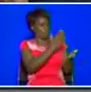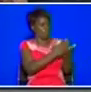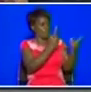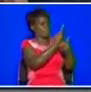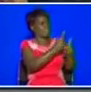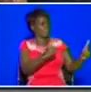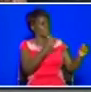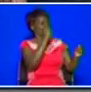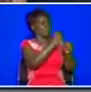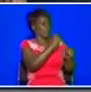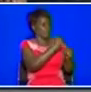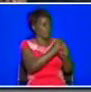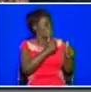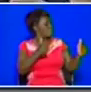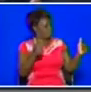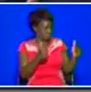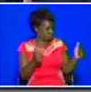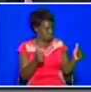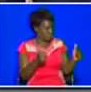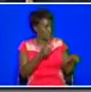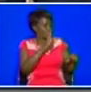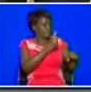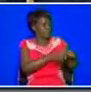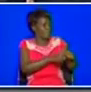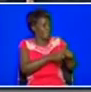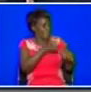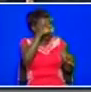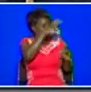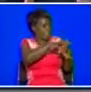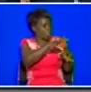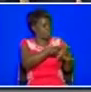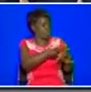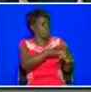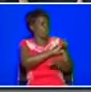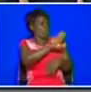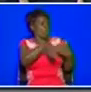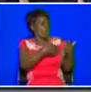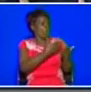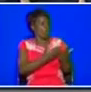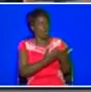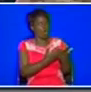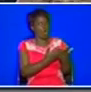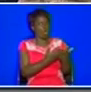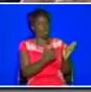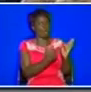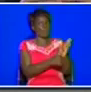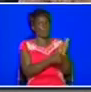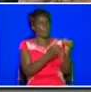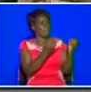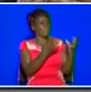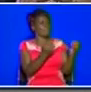which functions reasonably well. When we get to election time, all hell breaks loose. A lot of